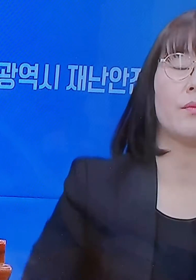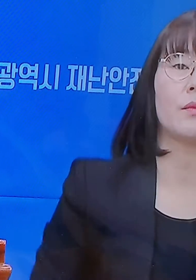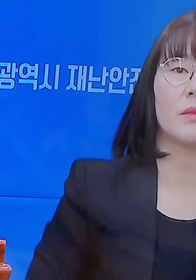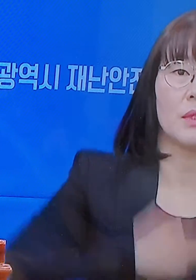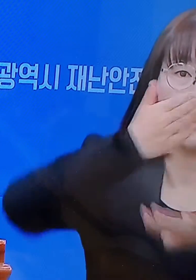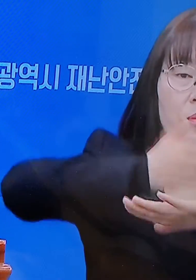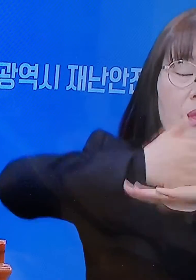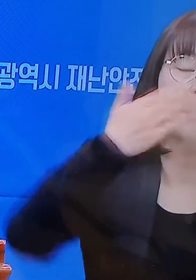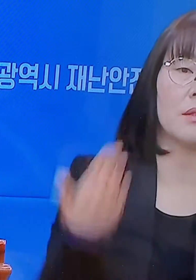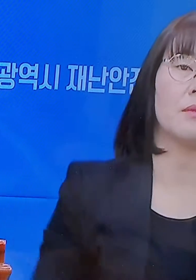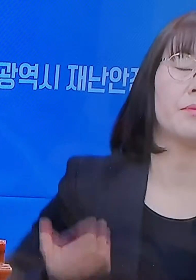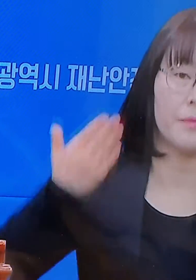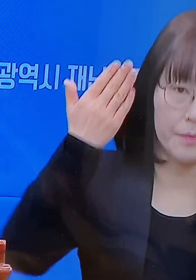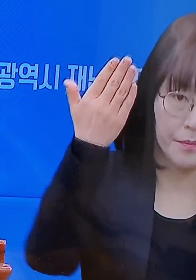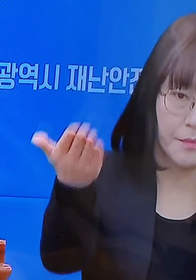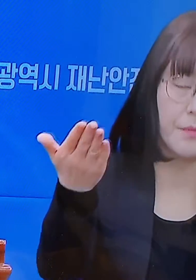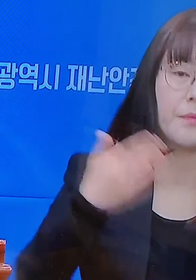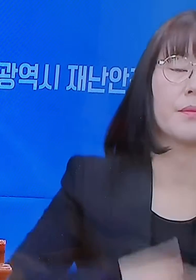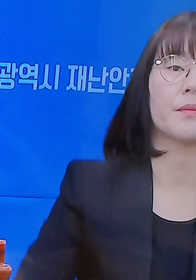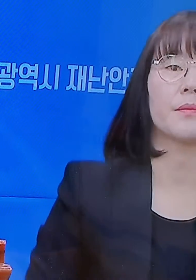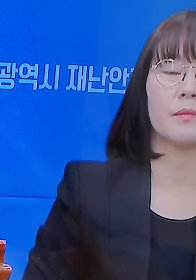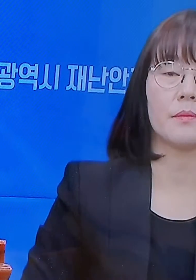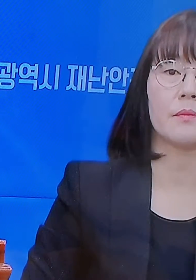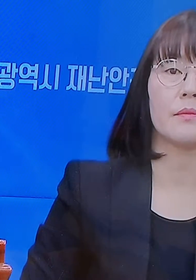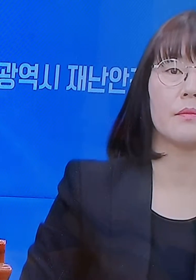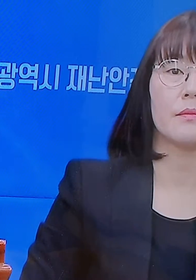hosts, human beings,